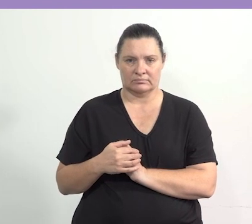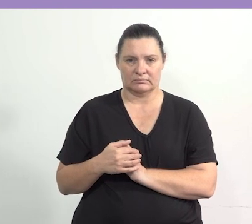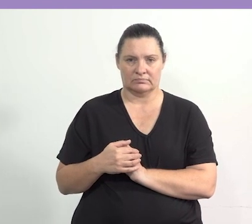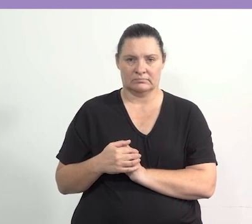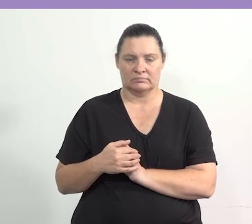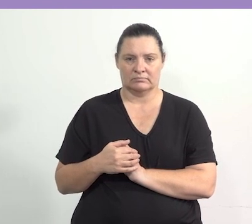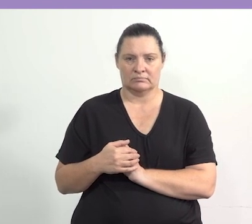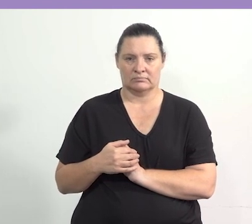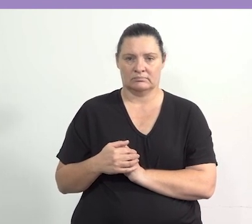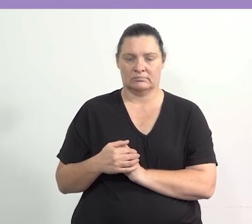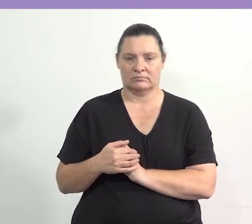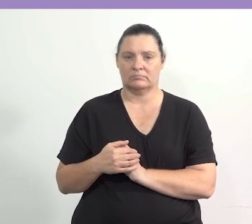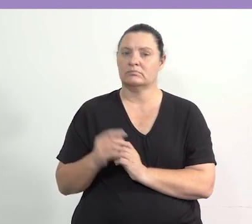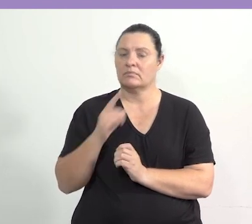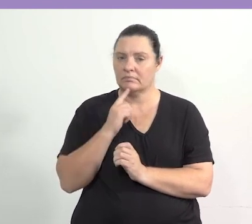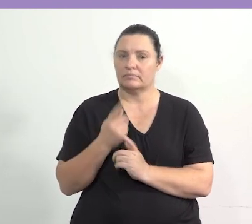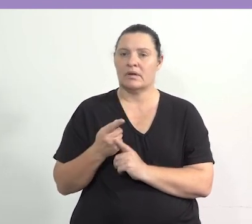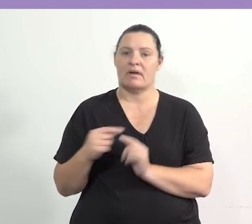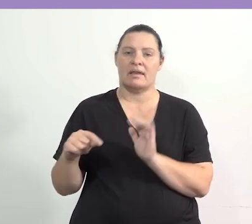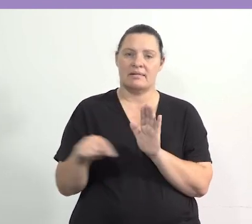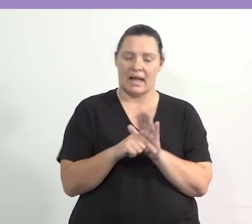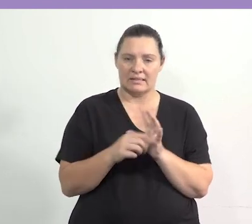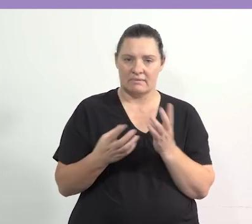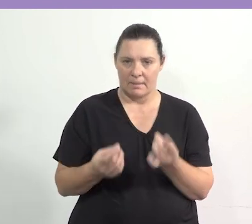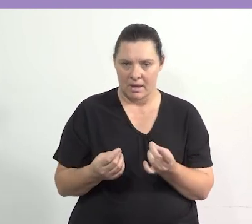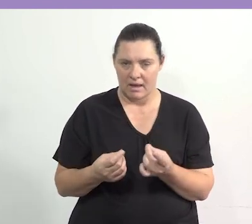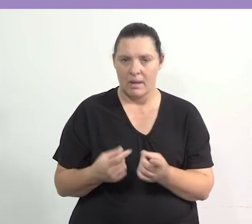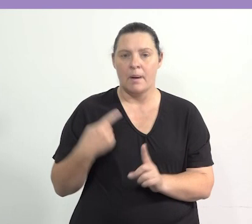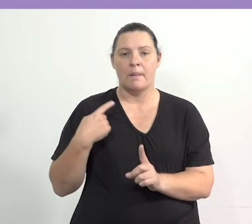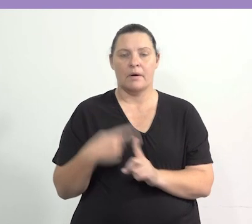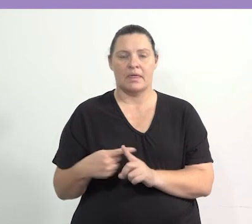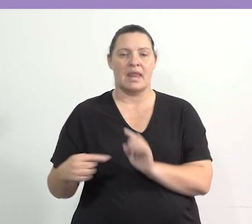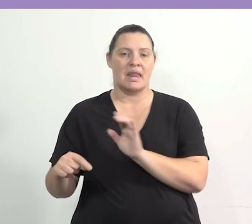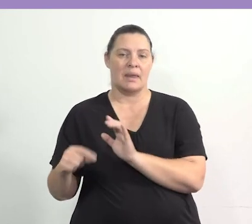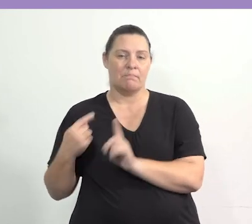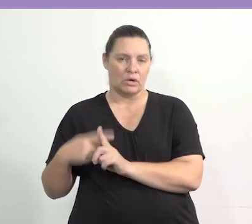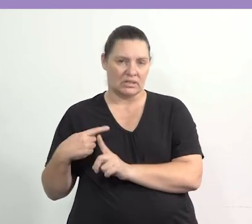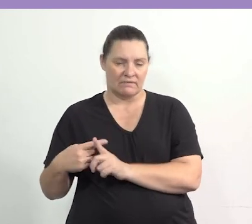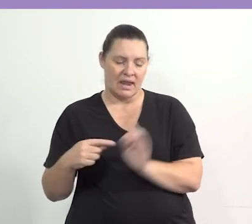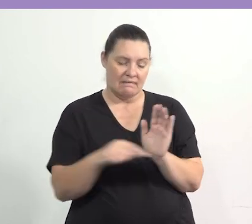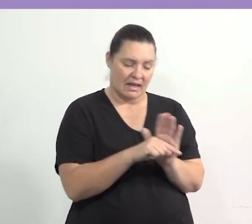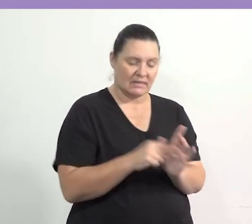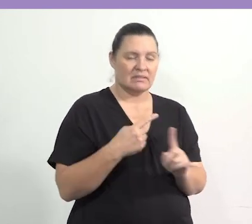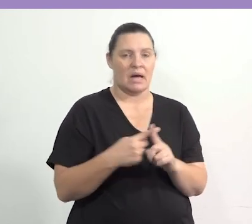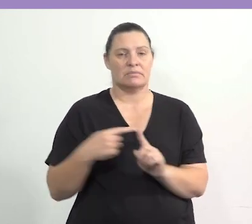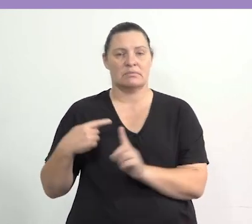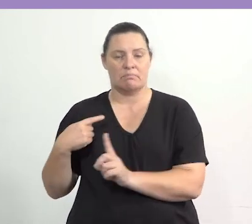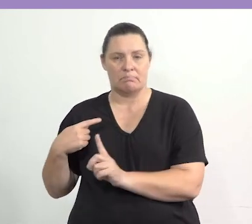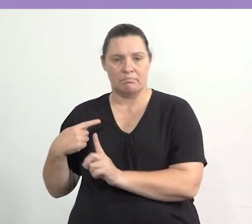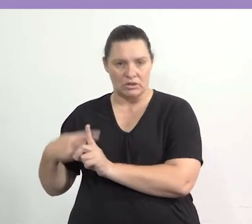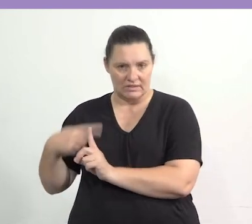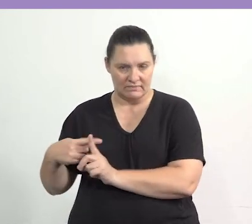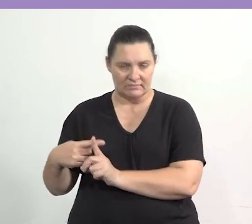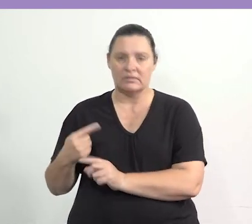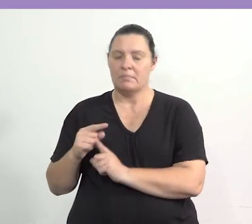number. And then when I am multiplying a negative number with a positive number, again, my answer is